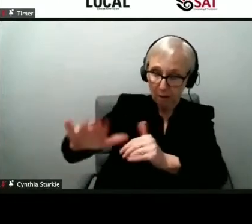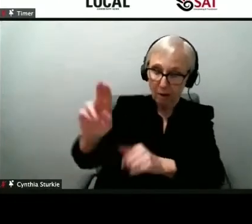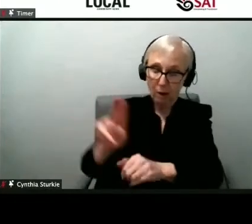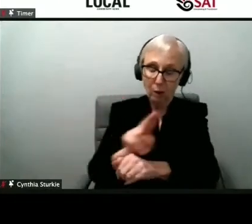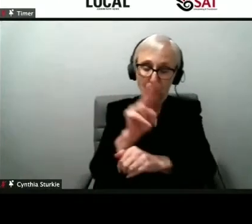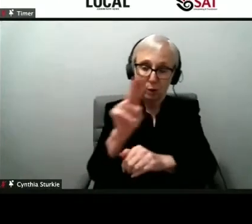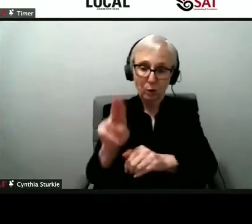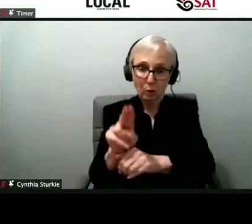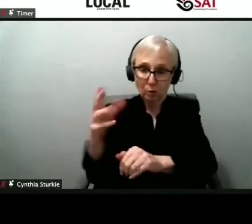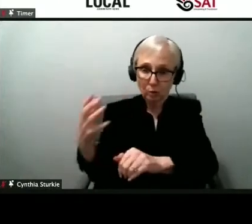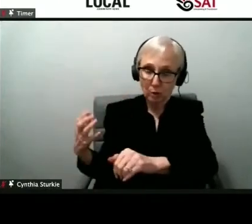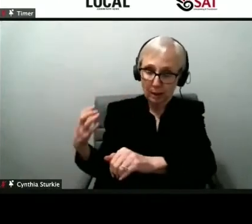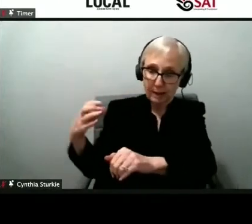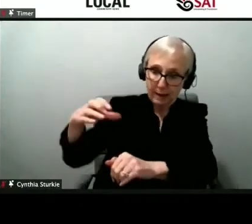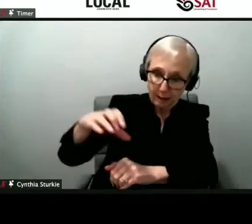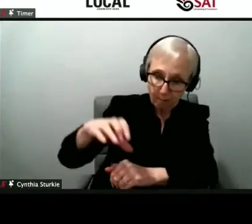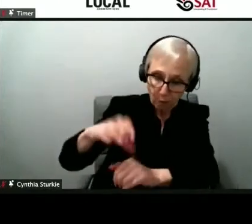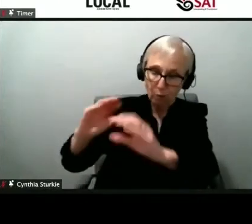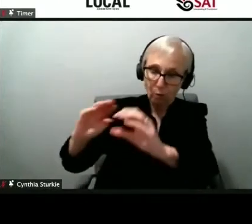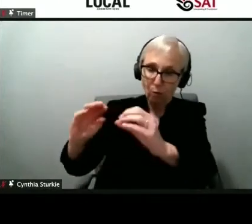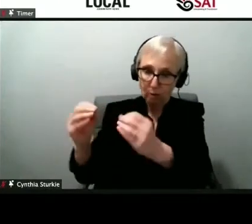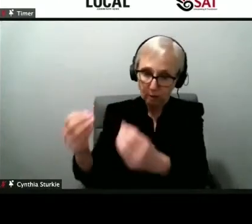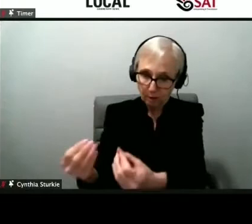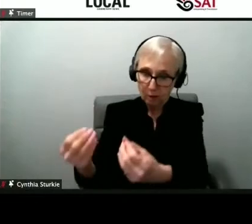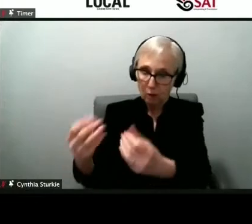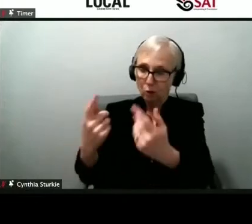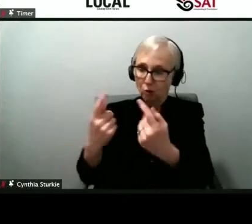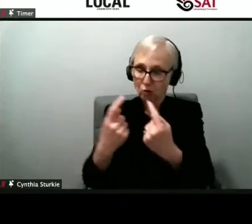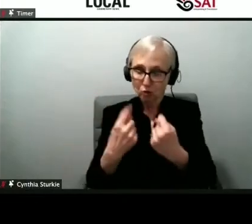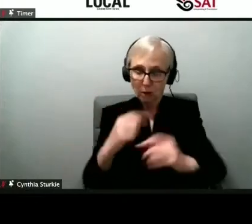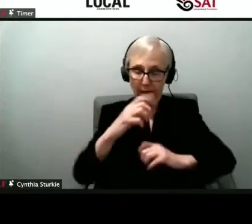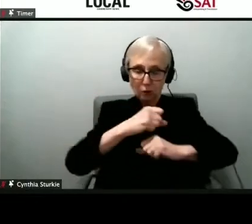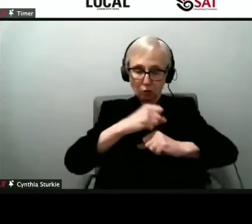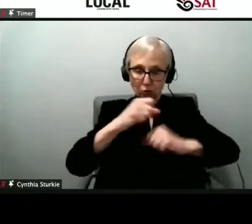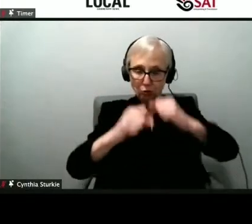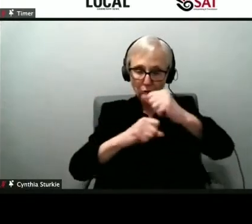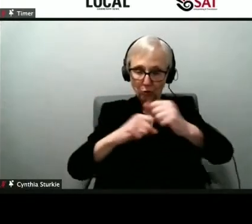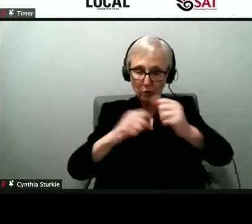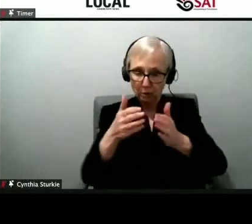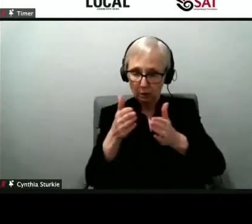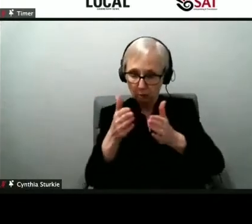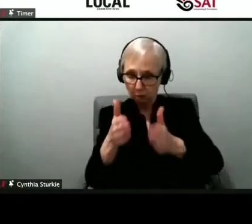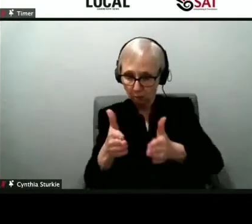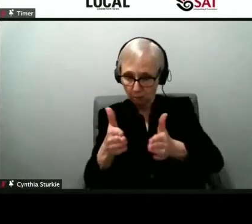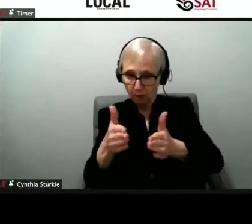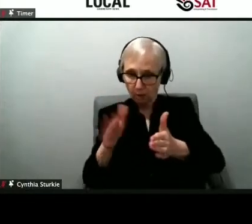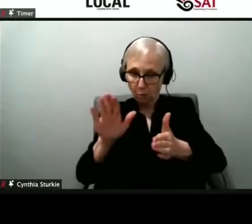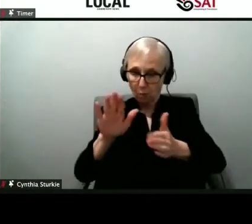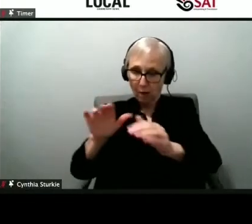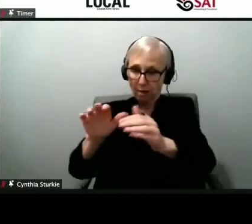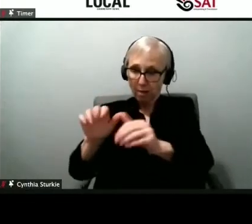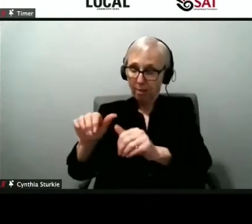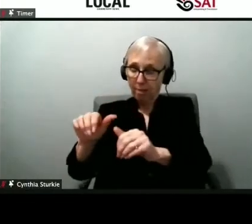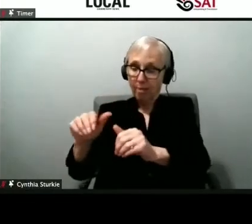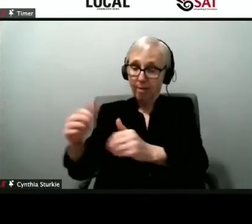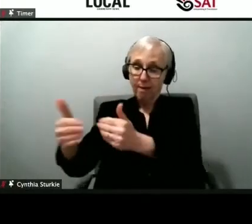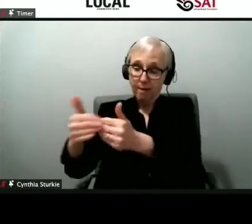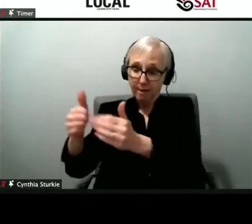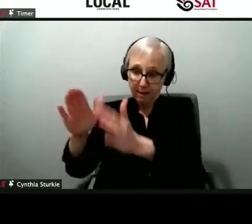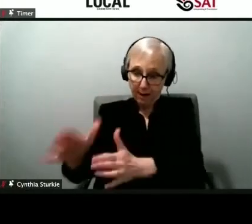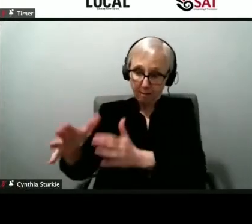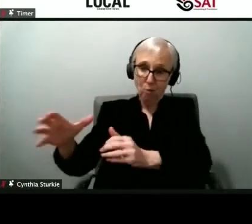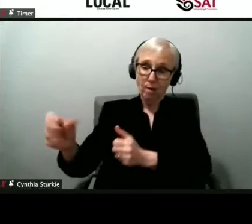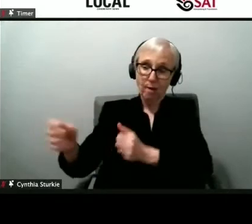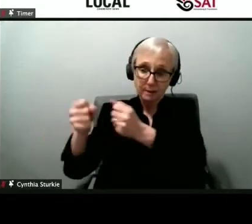using the neighborhood organizations. I want to try to structure this in such a way where the neighborhood organizations have a lot of